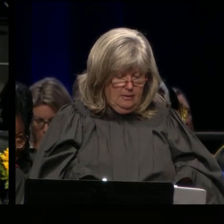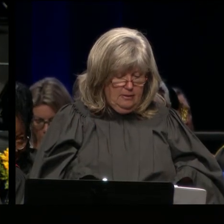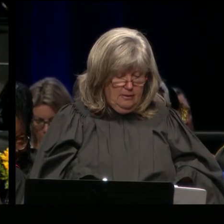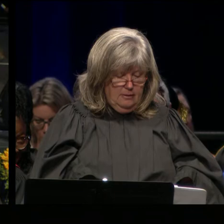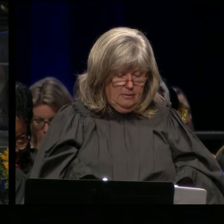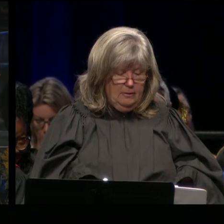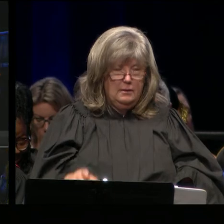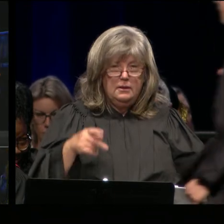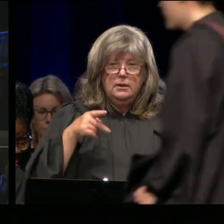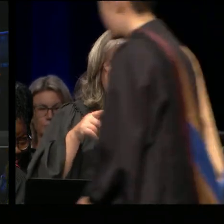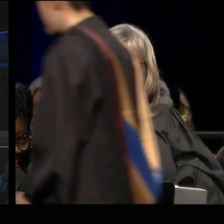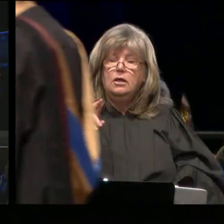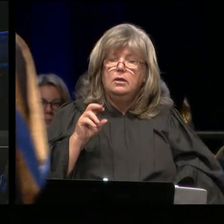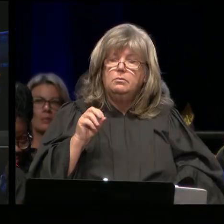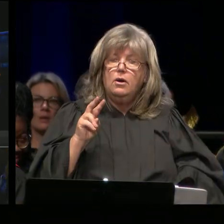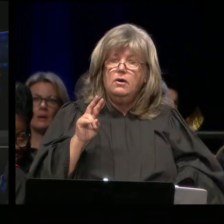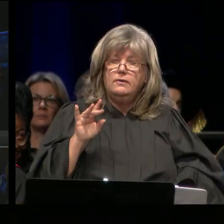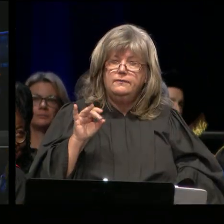Provis Swan.